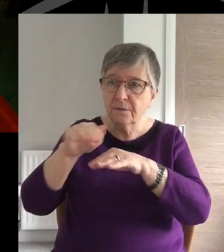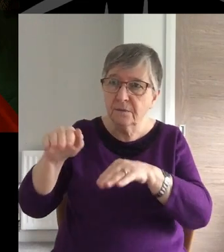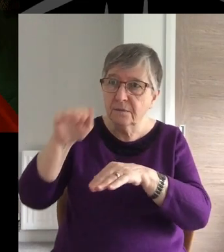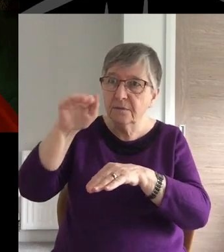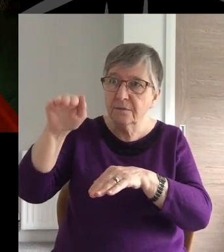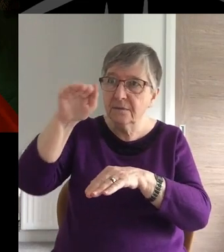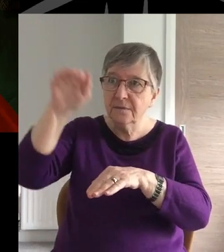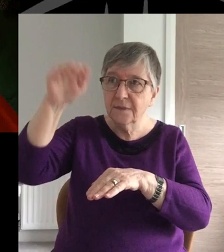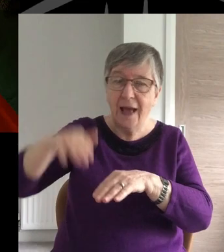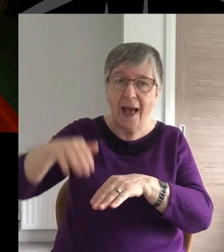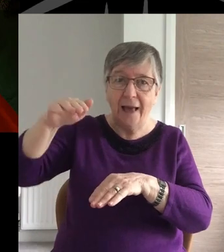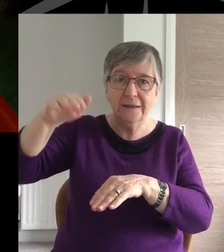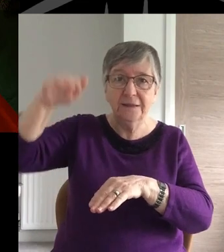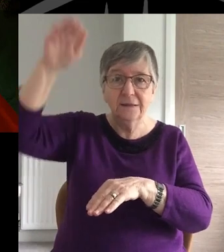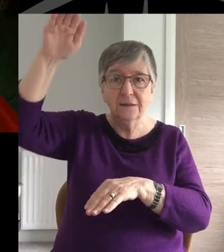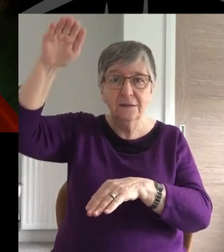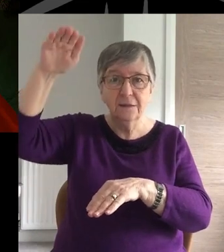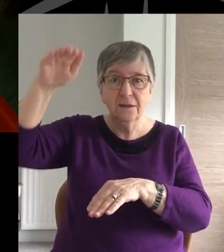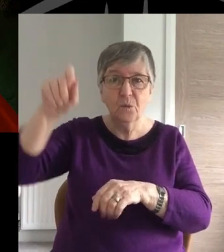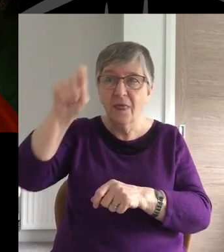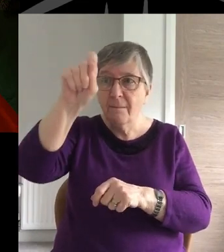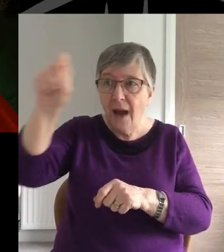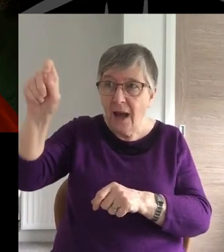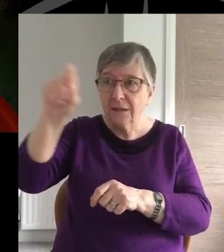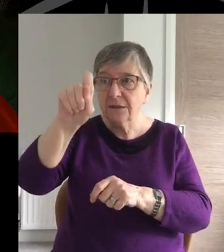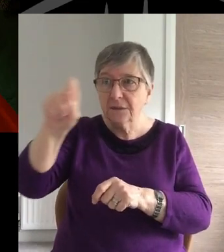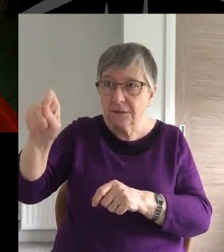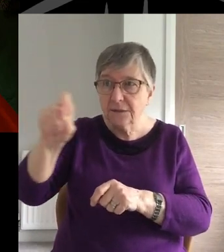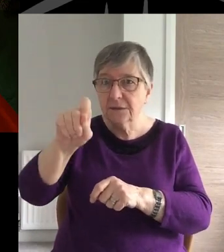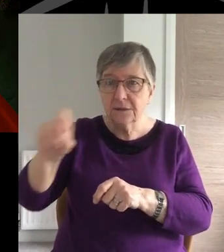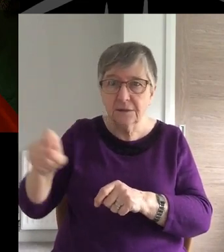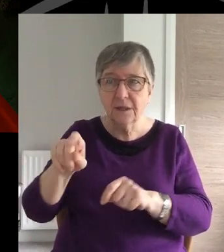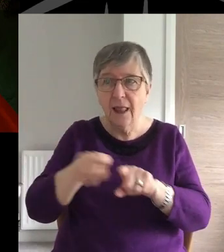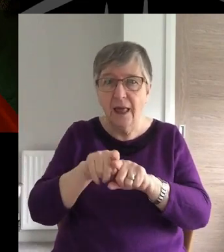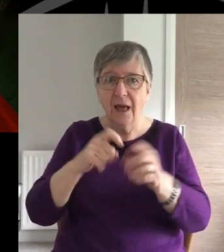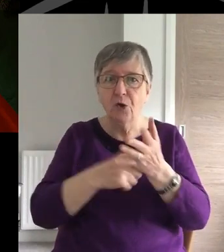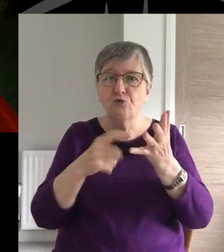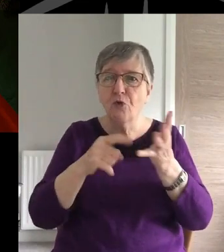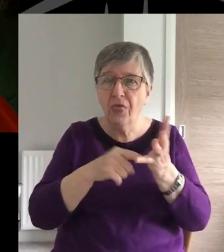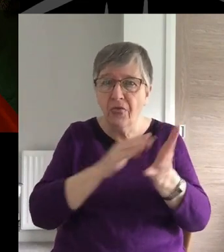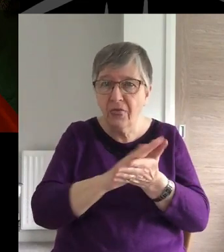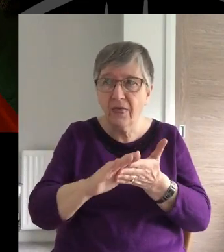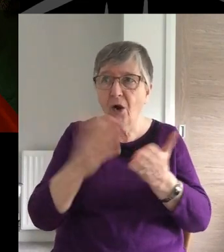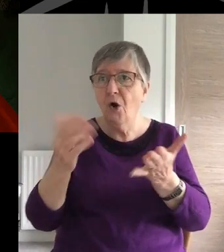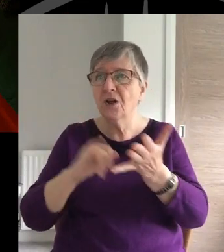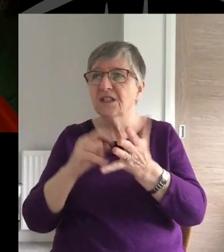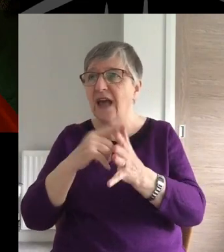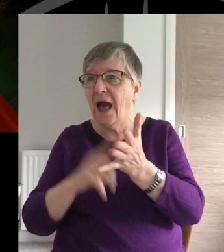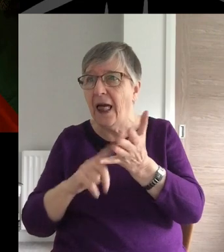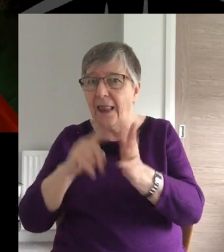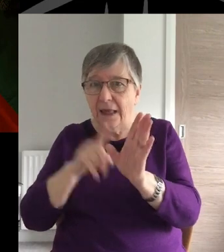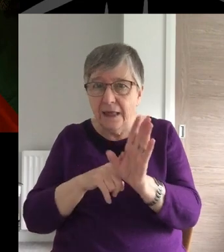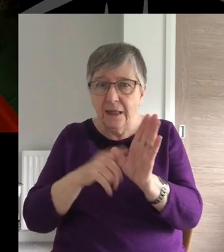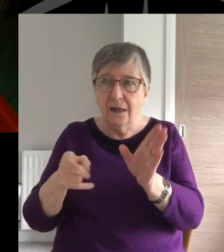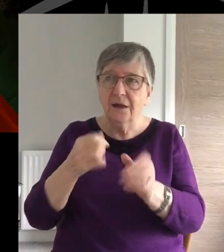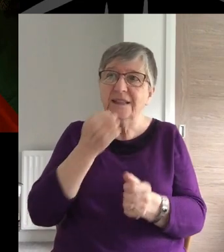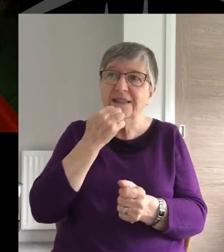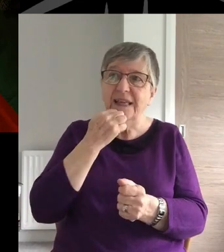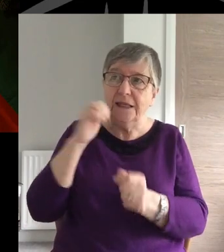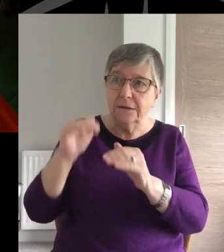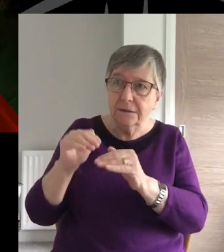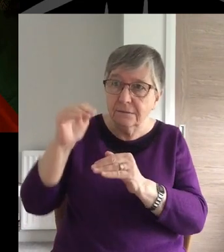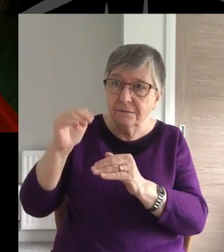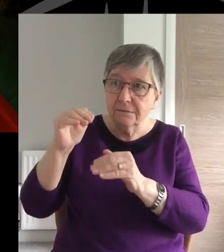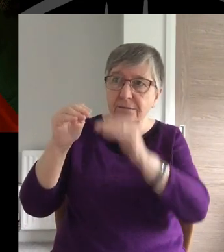different times. And so there's this wall in the kitchen with marks going up the wall, and then it would say Sally or Ruth beside the mark and then give